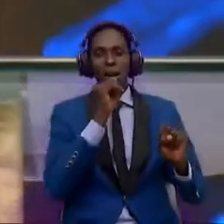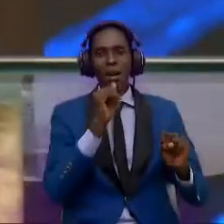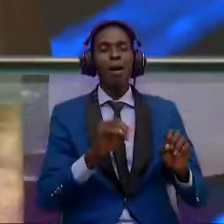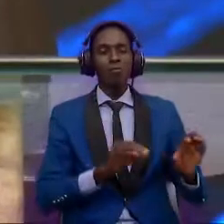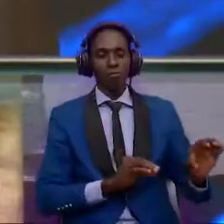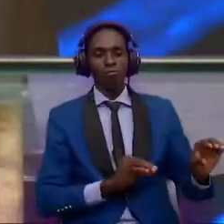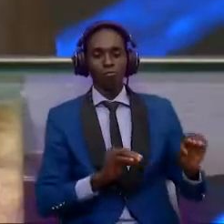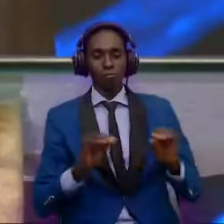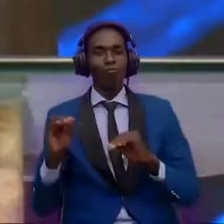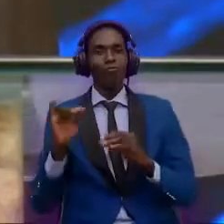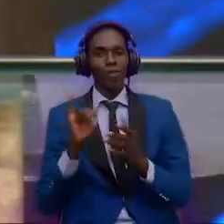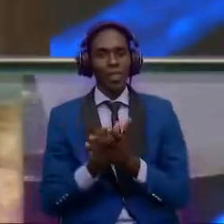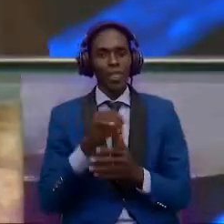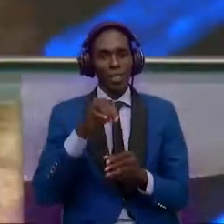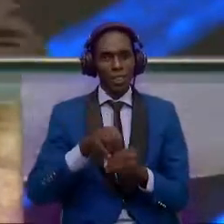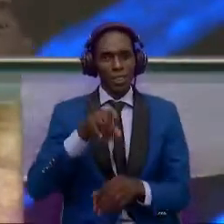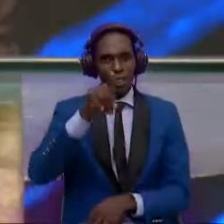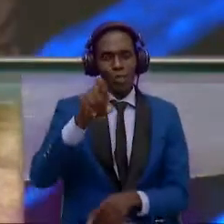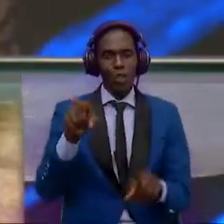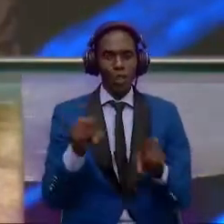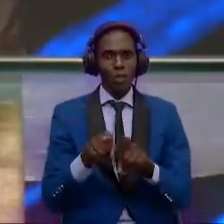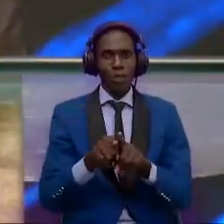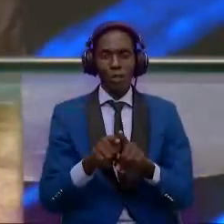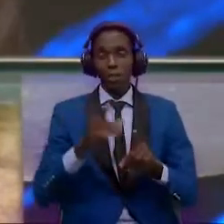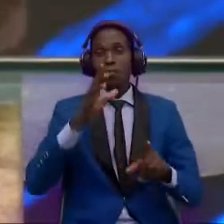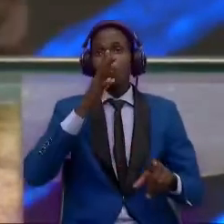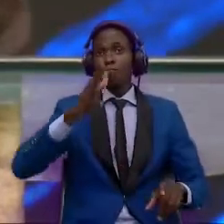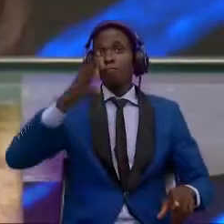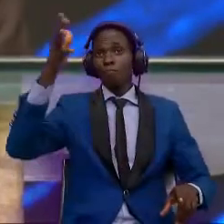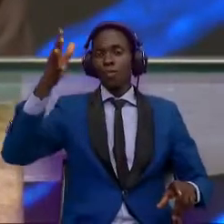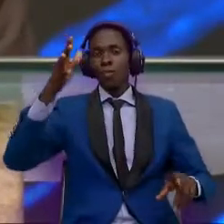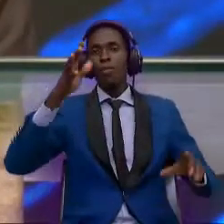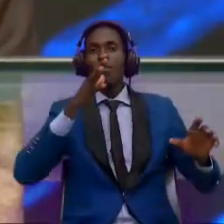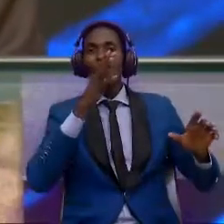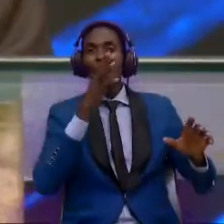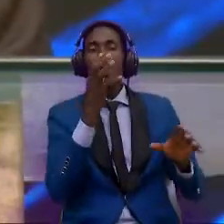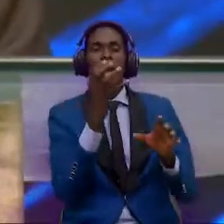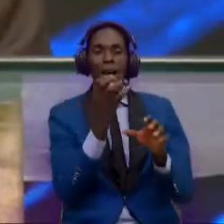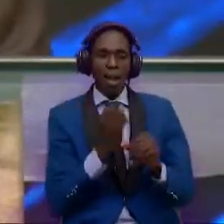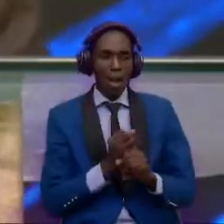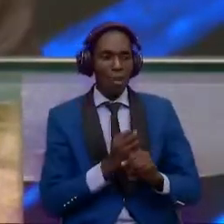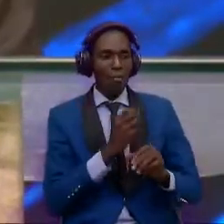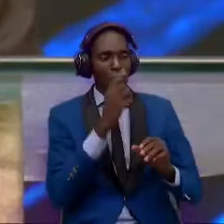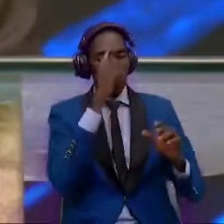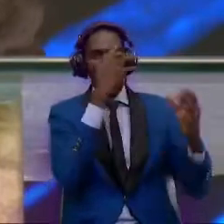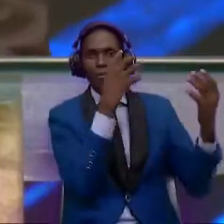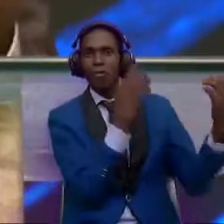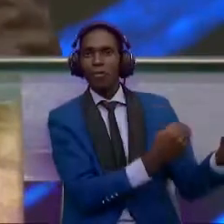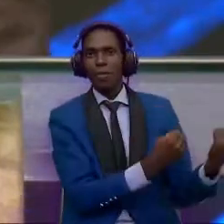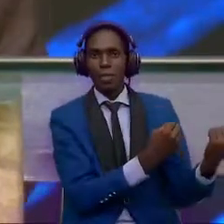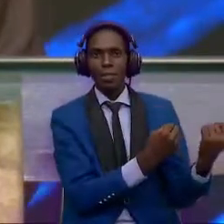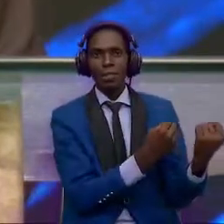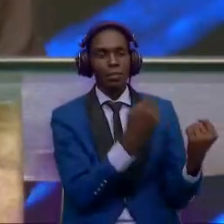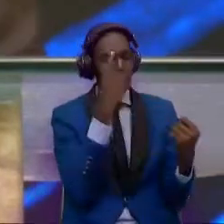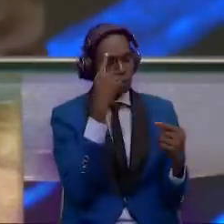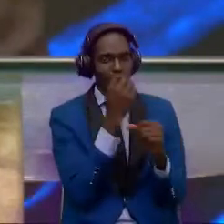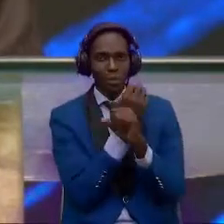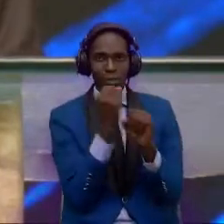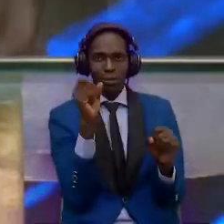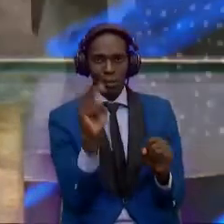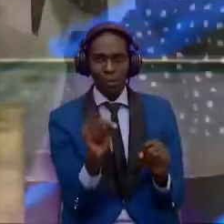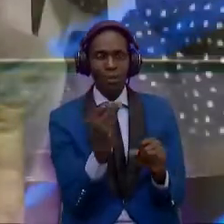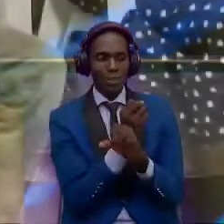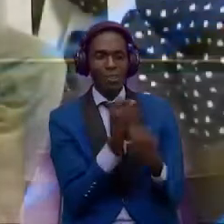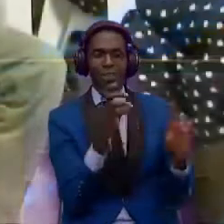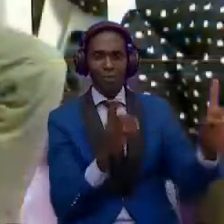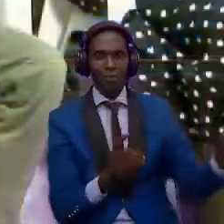also the grandmother had the faith for salvation was saved, and the mother had faith for salvation was